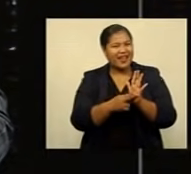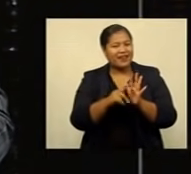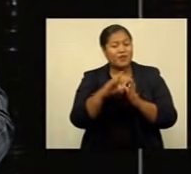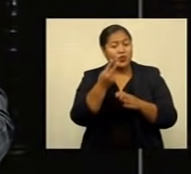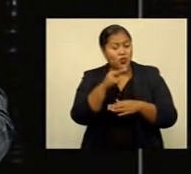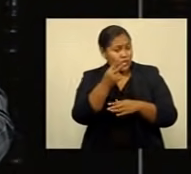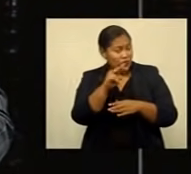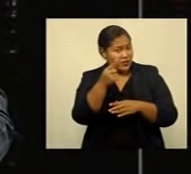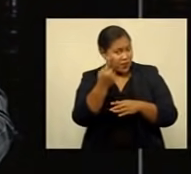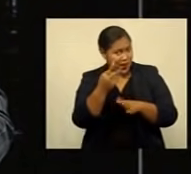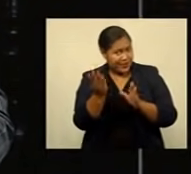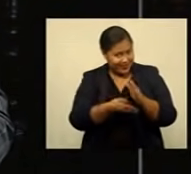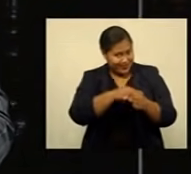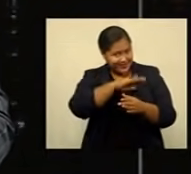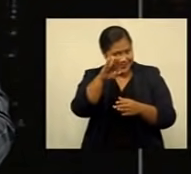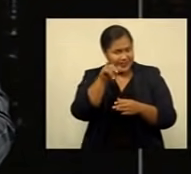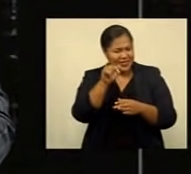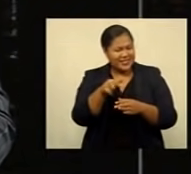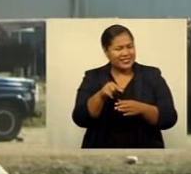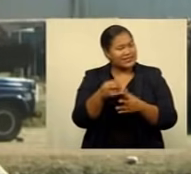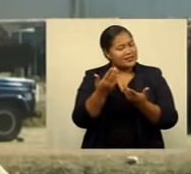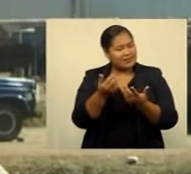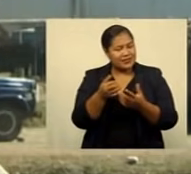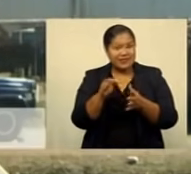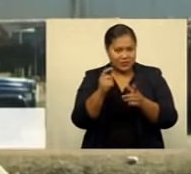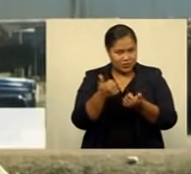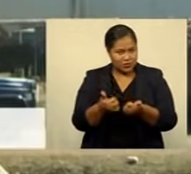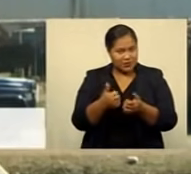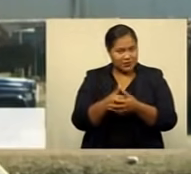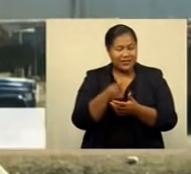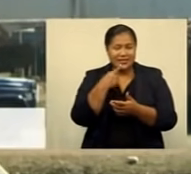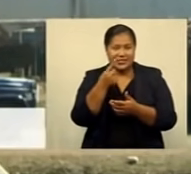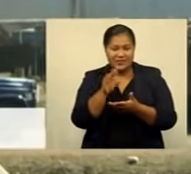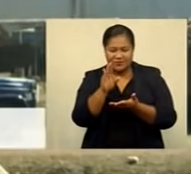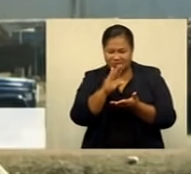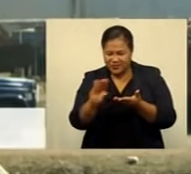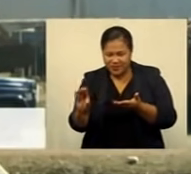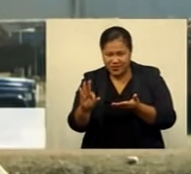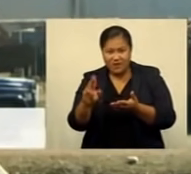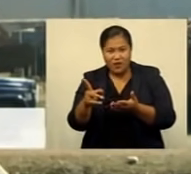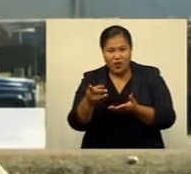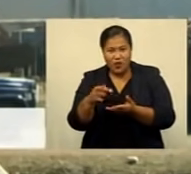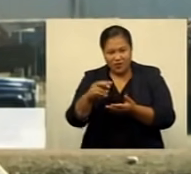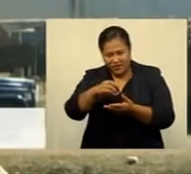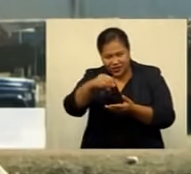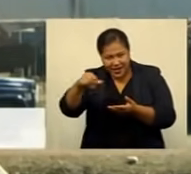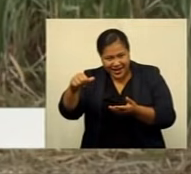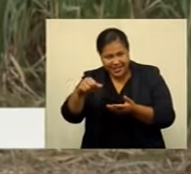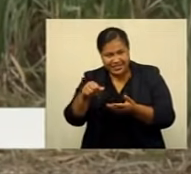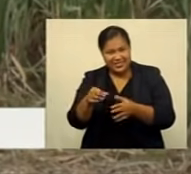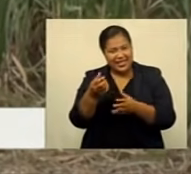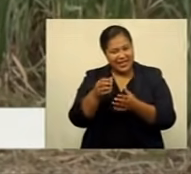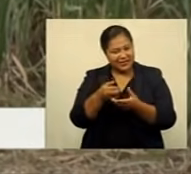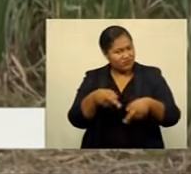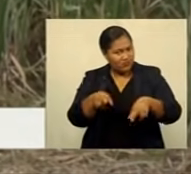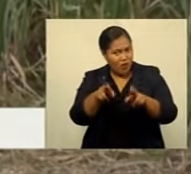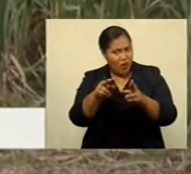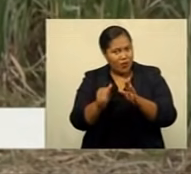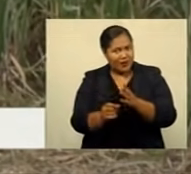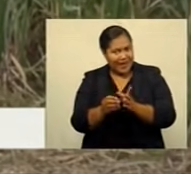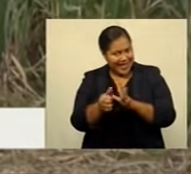season and this season is also welcoming. He says the subsidy for fertilizer, cane access roads, sugarcane development